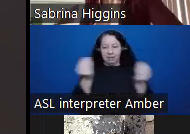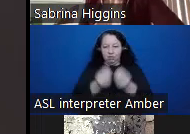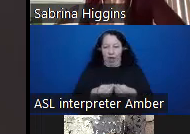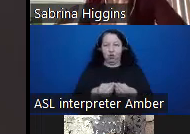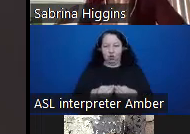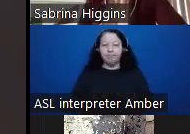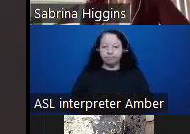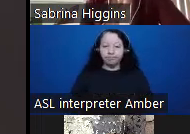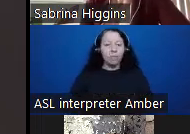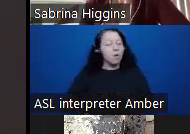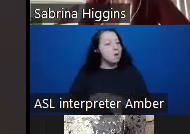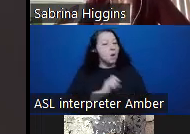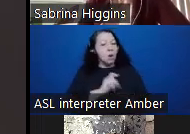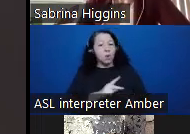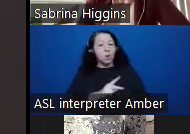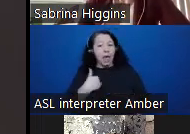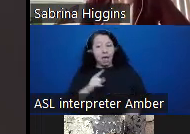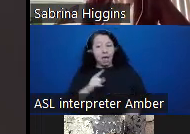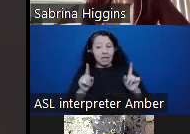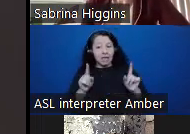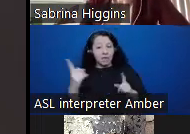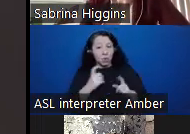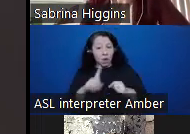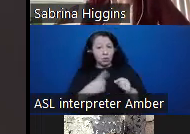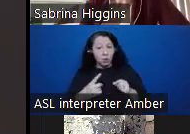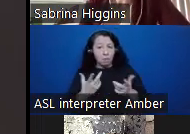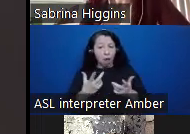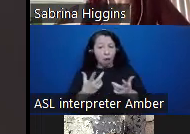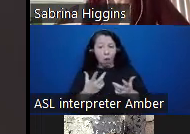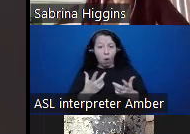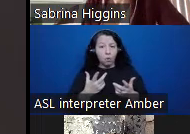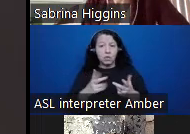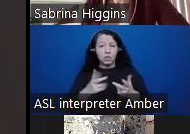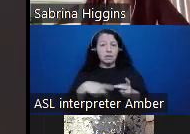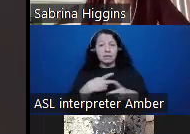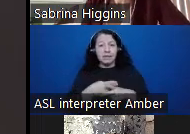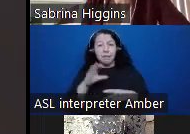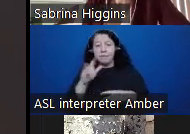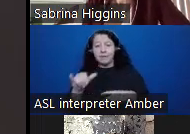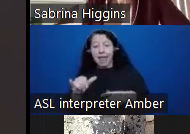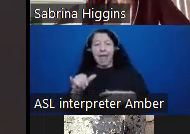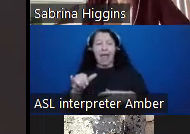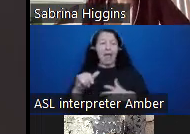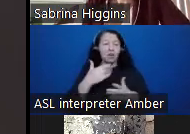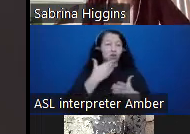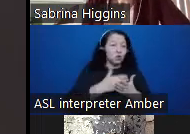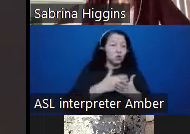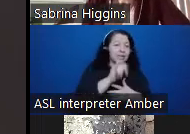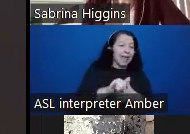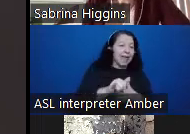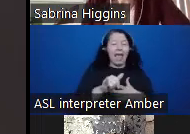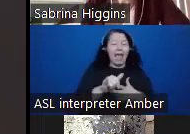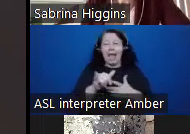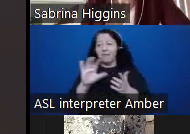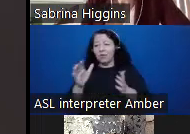Okay, I've got a different question here about qualities of clay. So does the quality of clay differ from site to site? Were the workshops